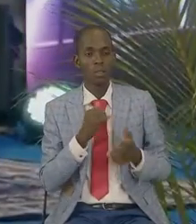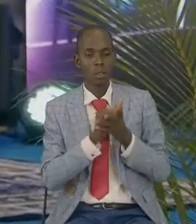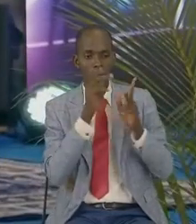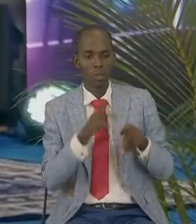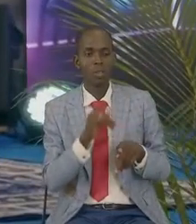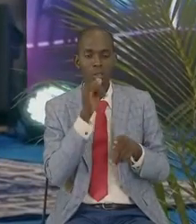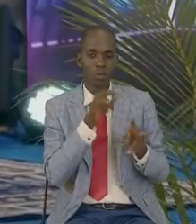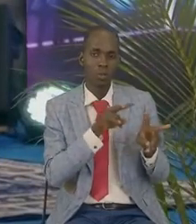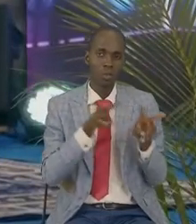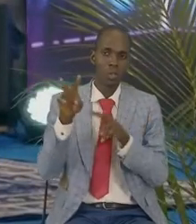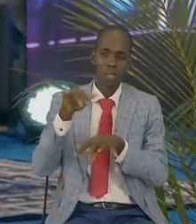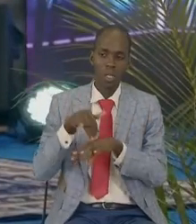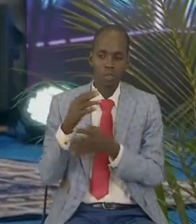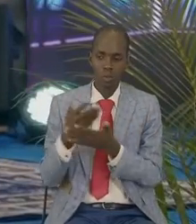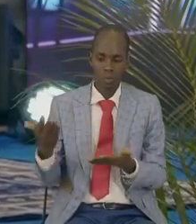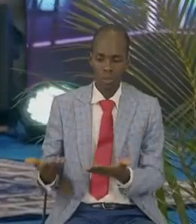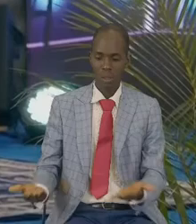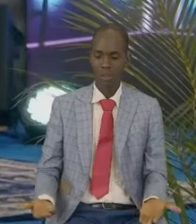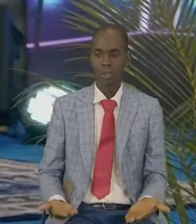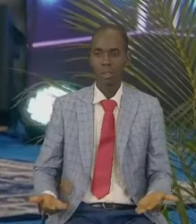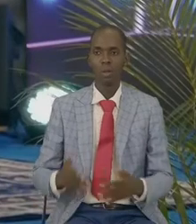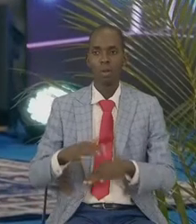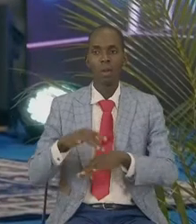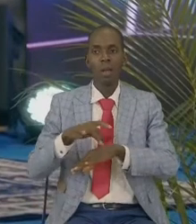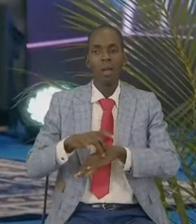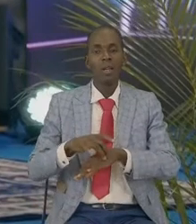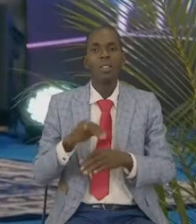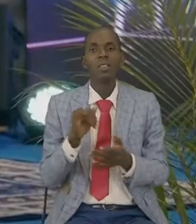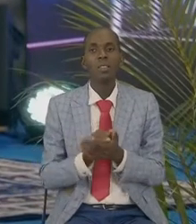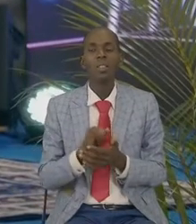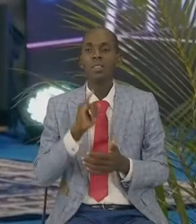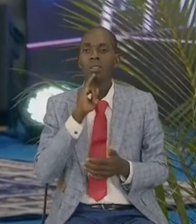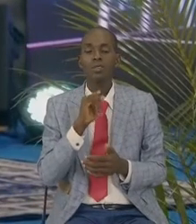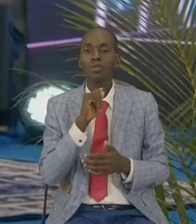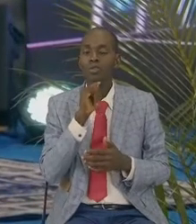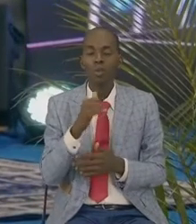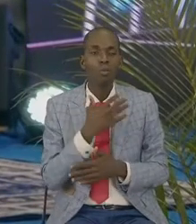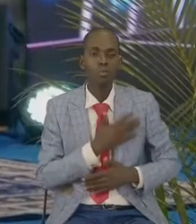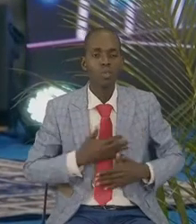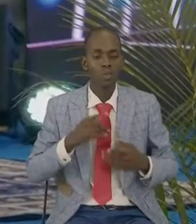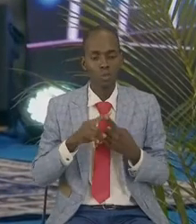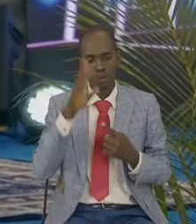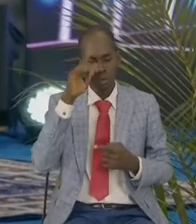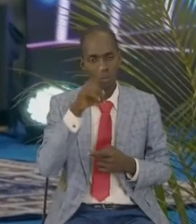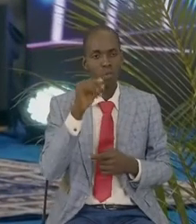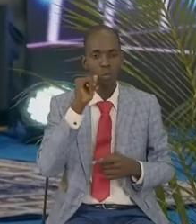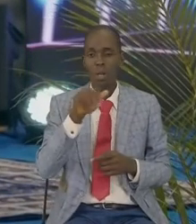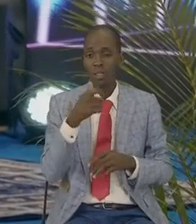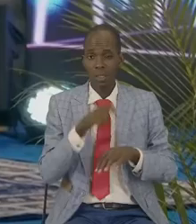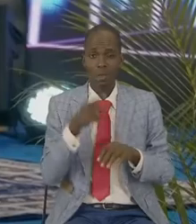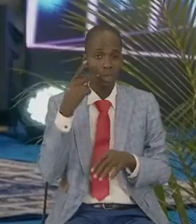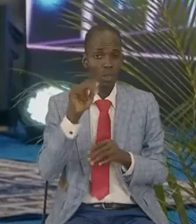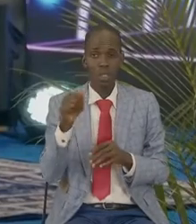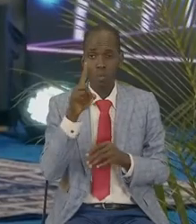something here on earth that displeases him or her. Anytime anybody